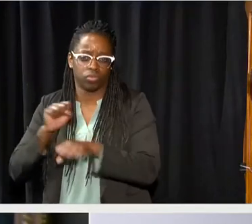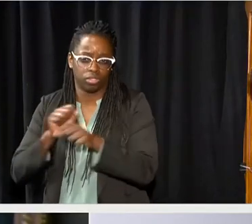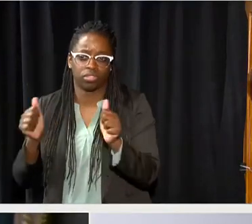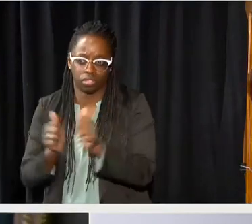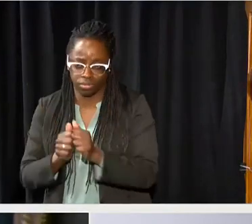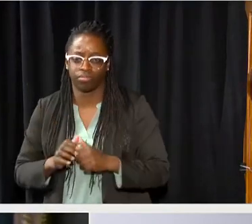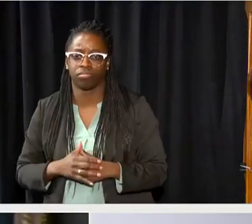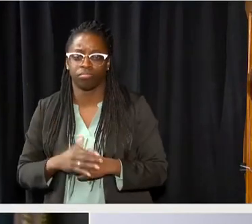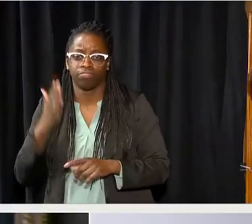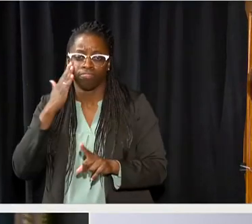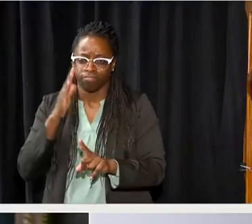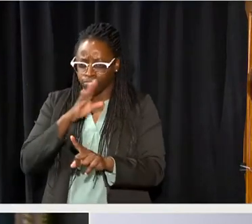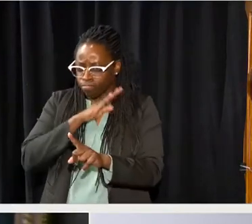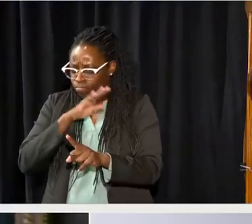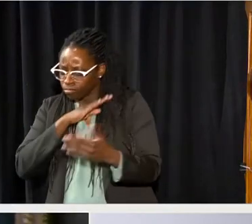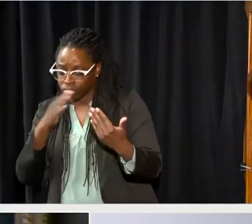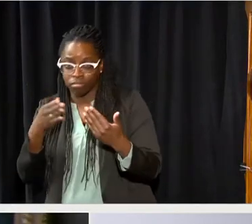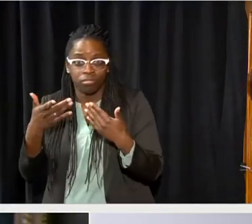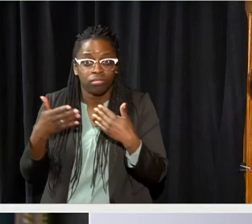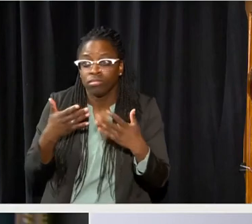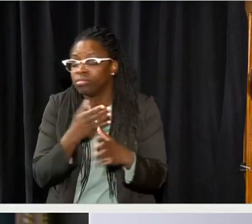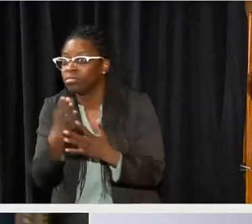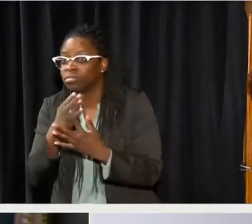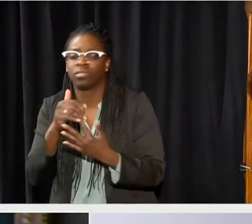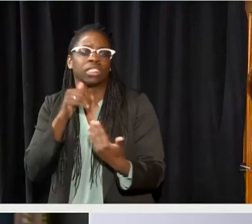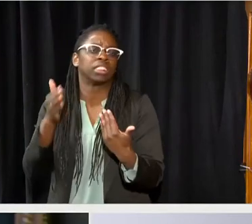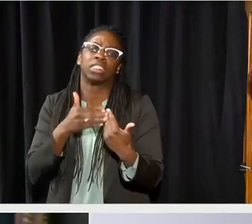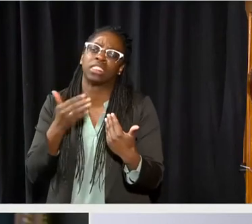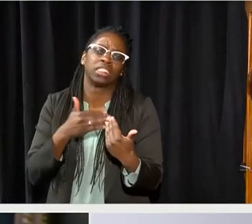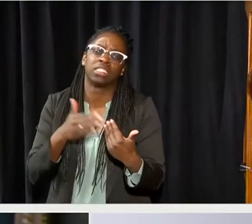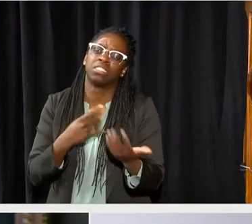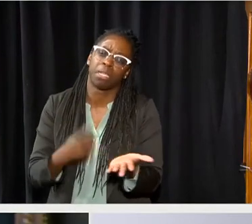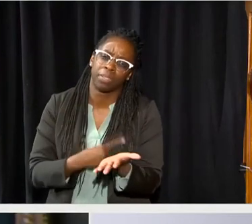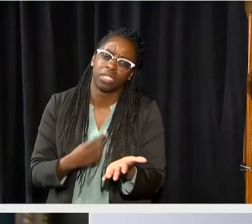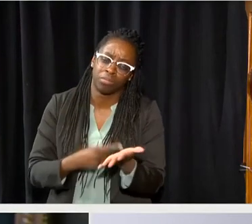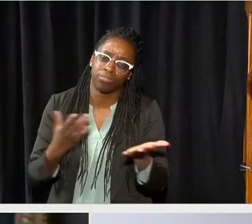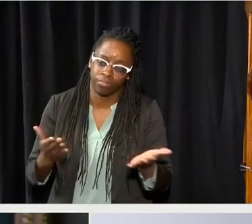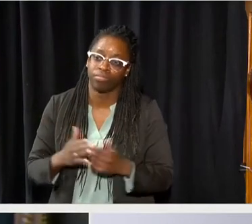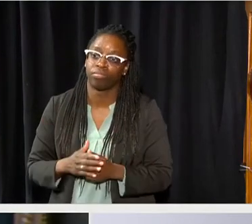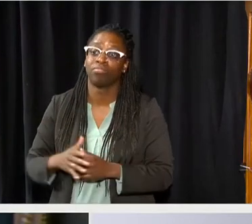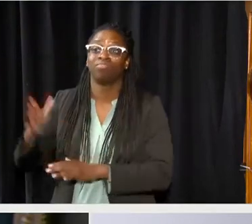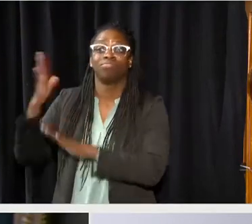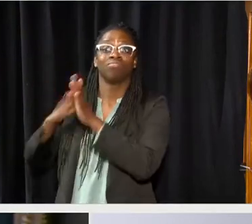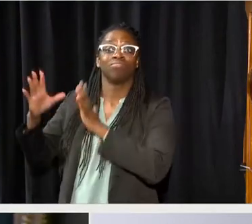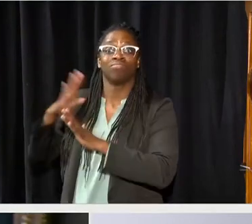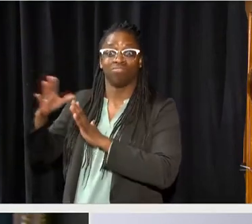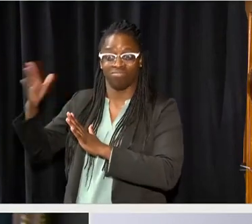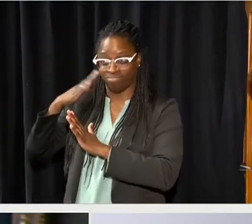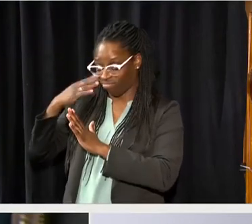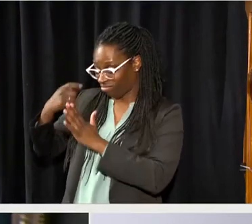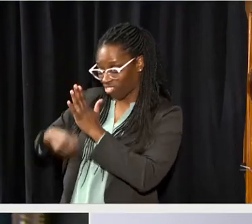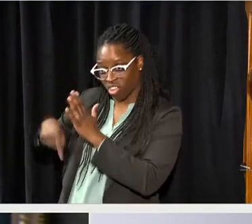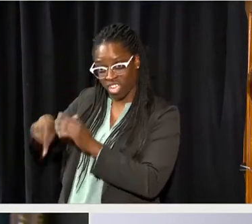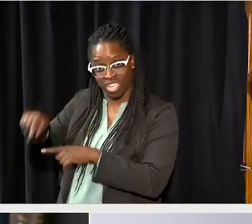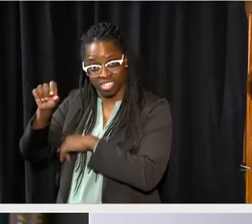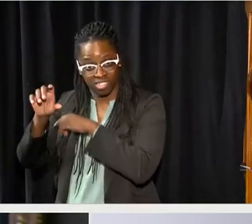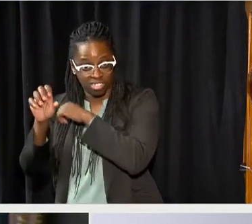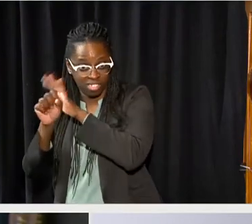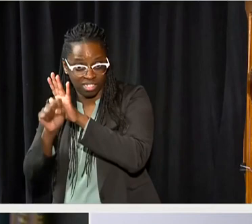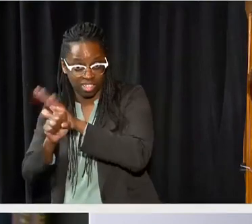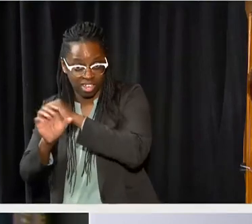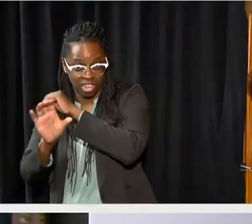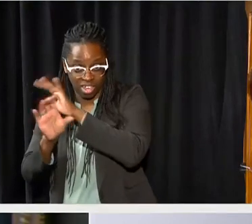easy, but you know what? Writing a state constitution that became the model for this country wasn't